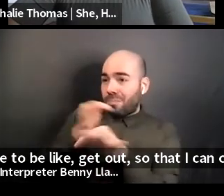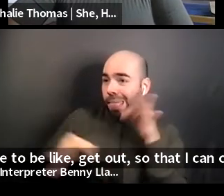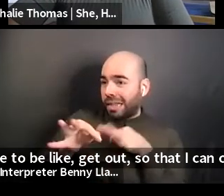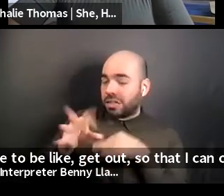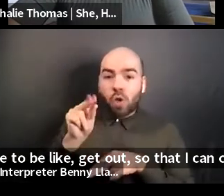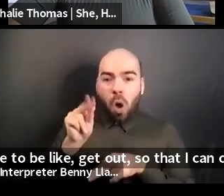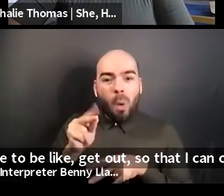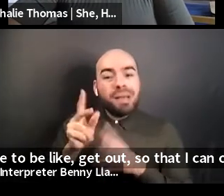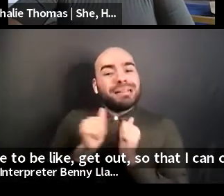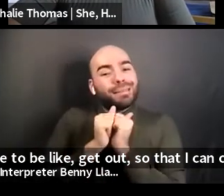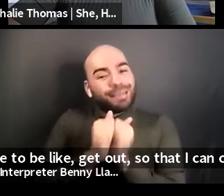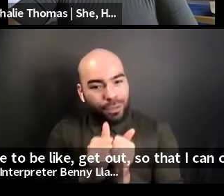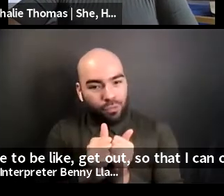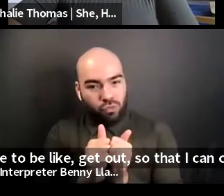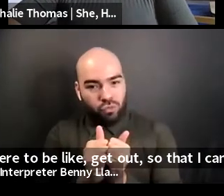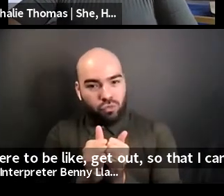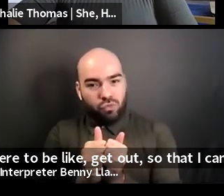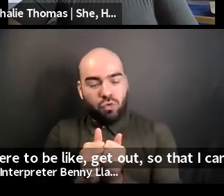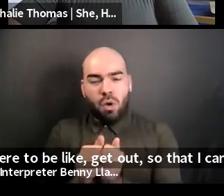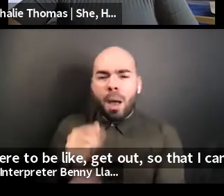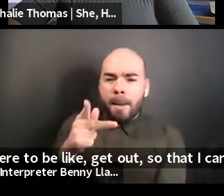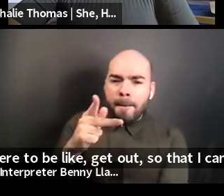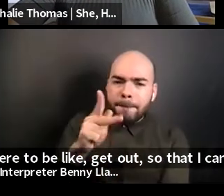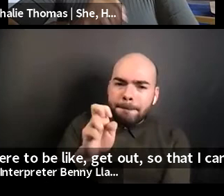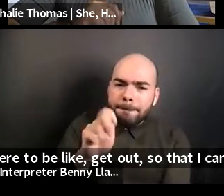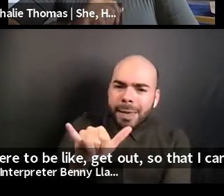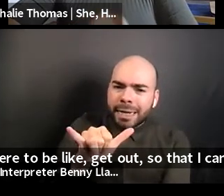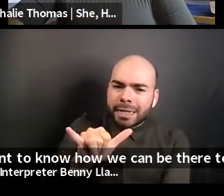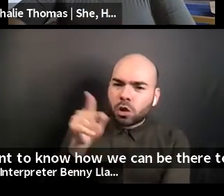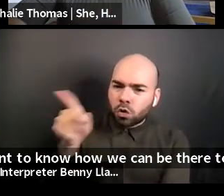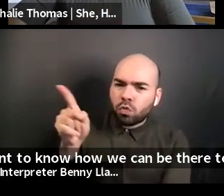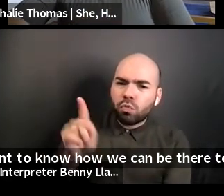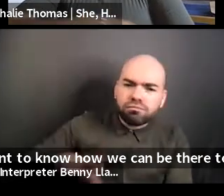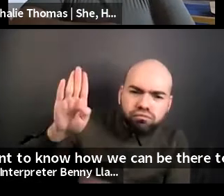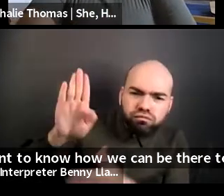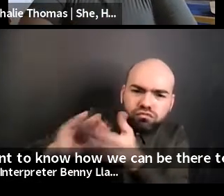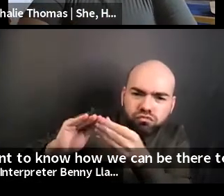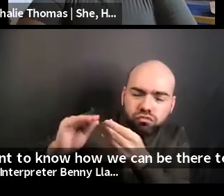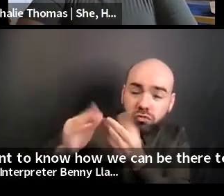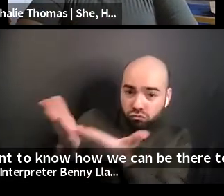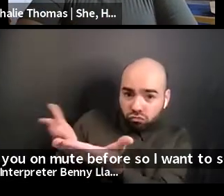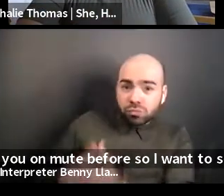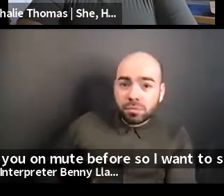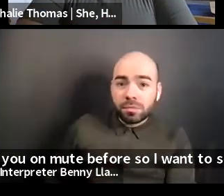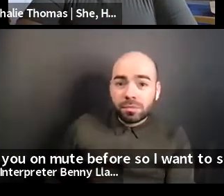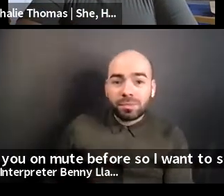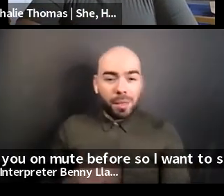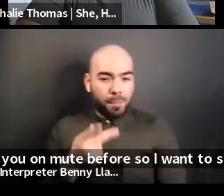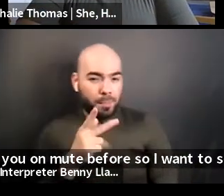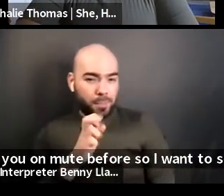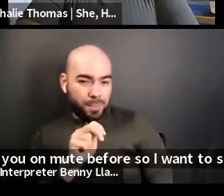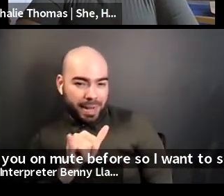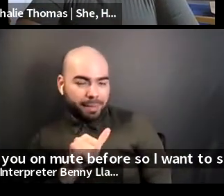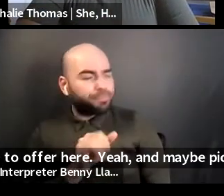together. Penny, I saw you unmute before, so I want to see what you have to offer here. Yeah, and maybe taking it a step